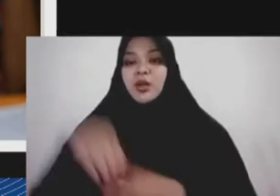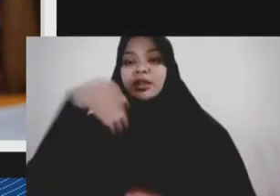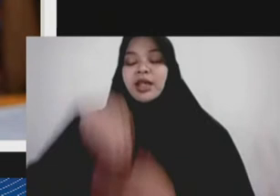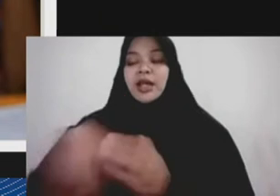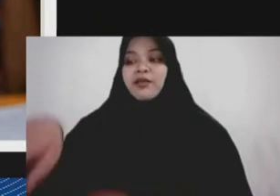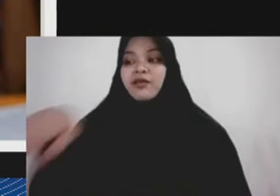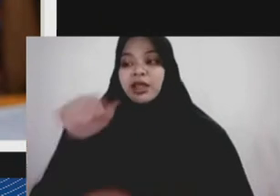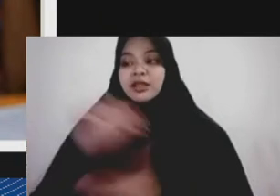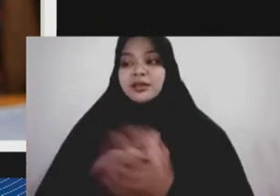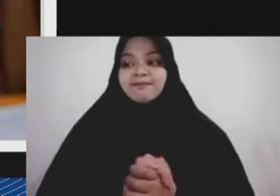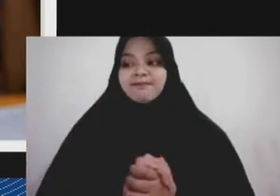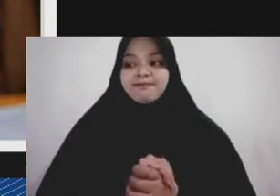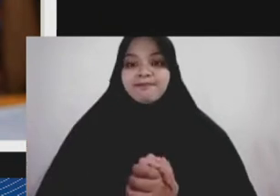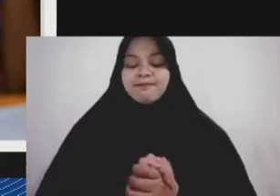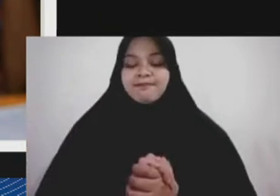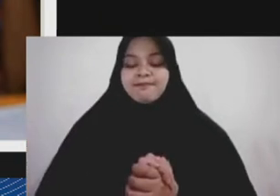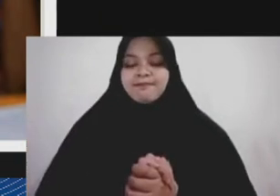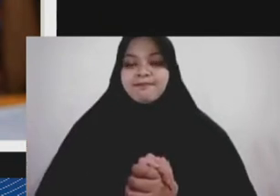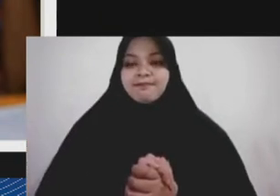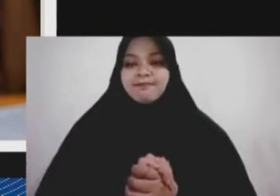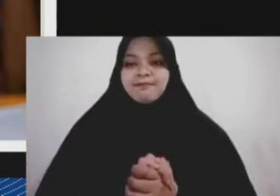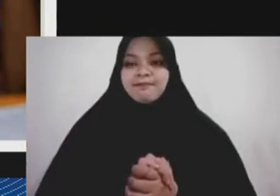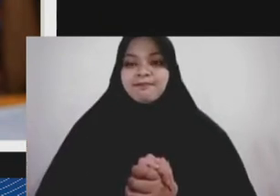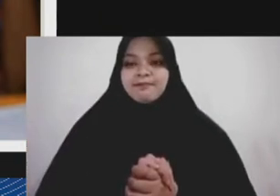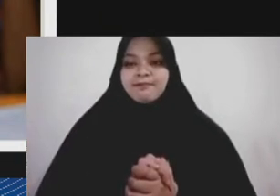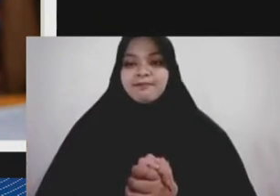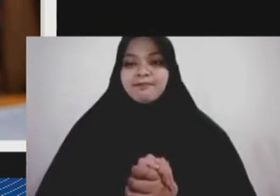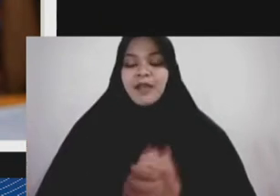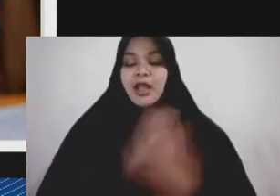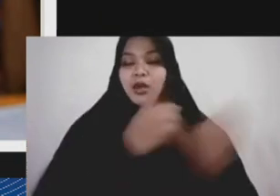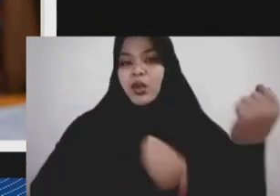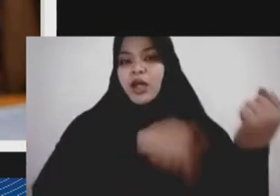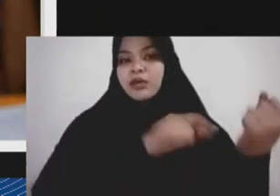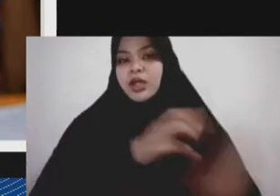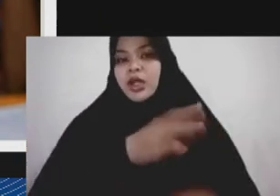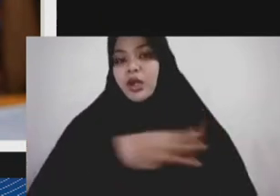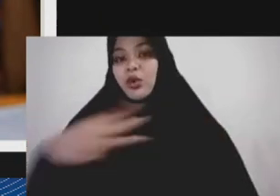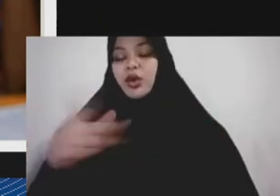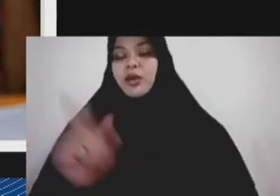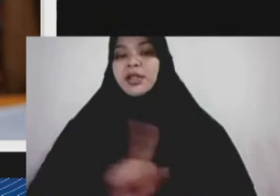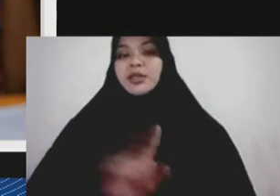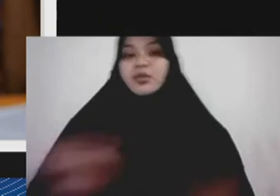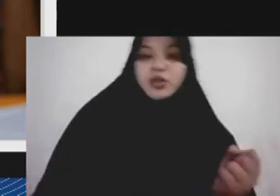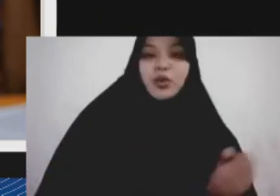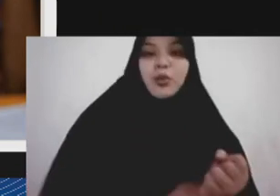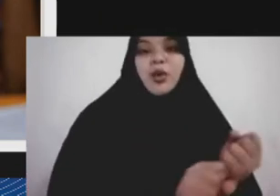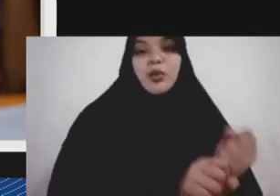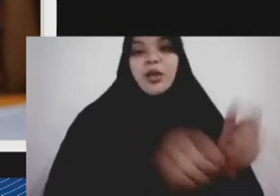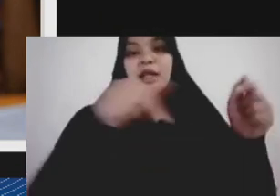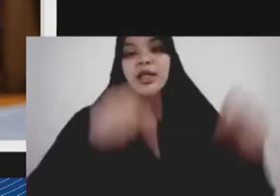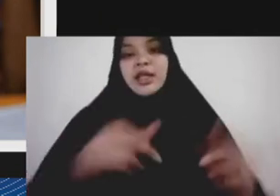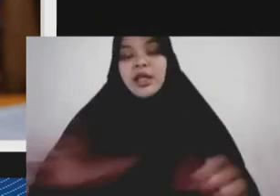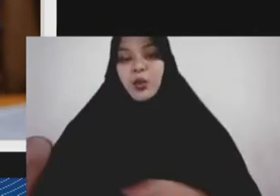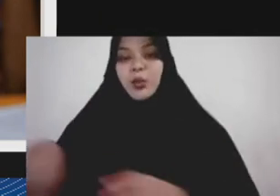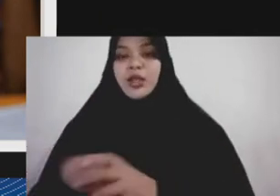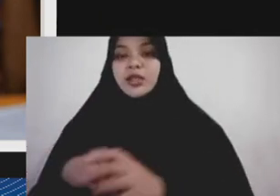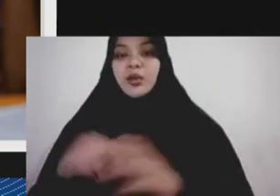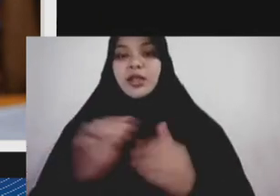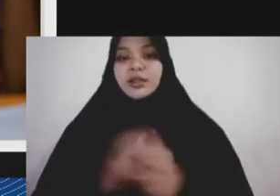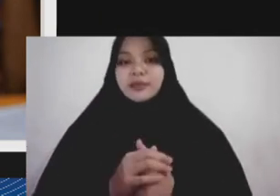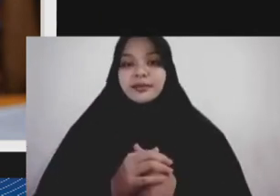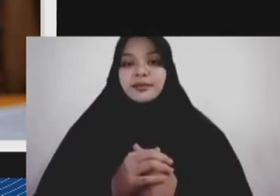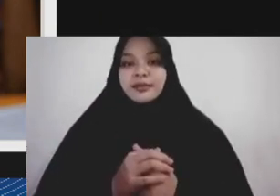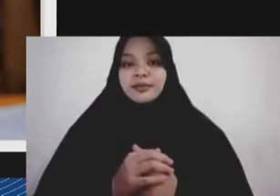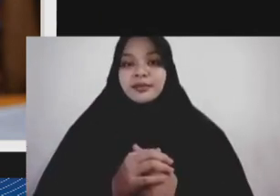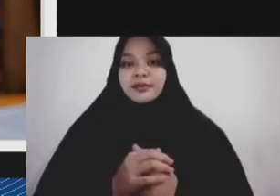experience the ability to receive economic relief and support. This could include cash transfer programs.